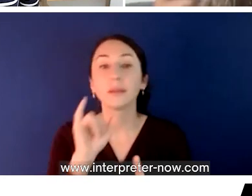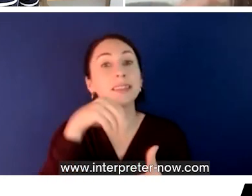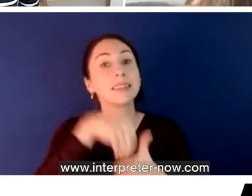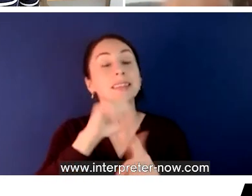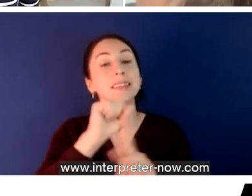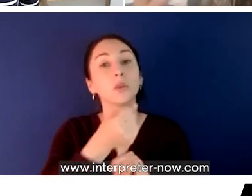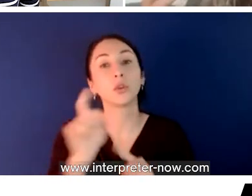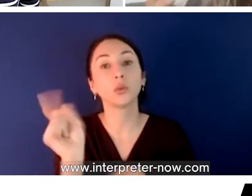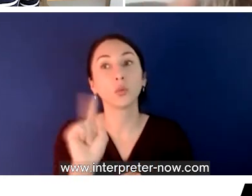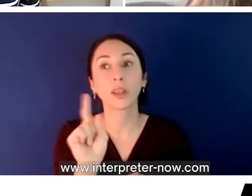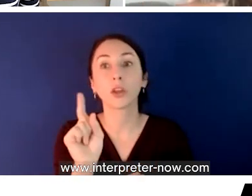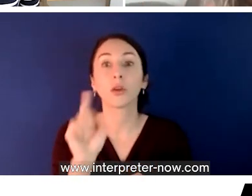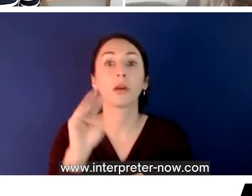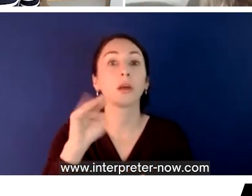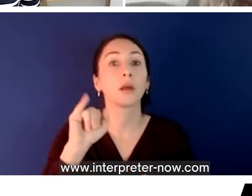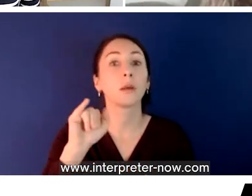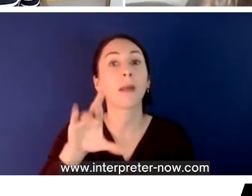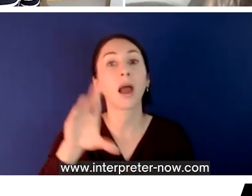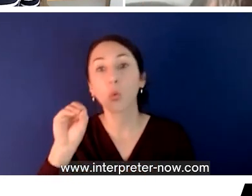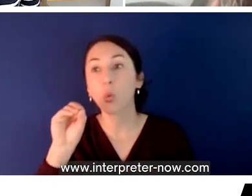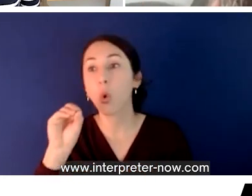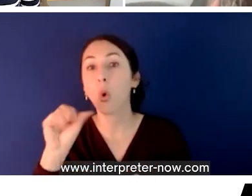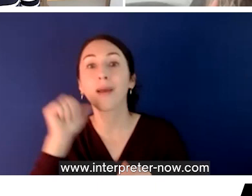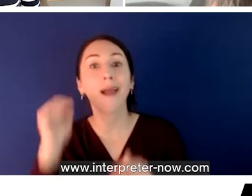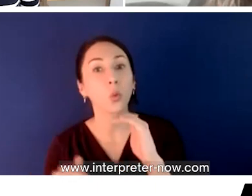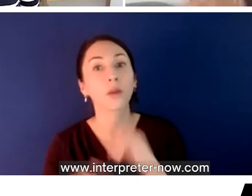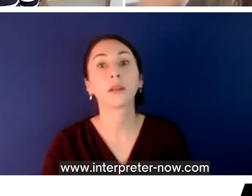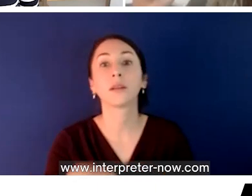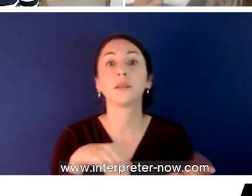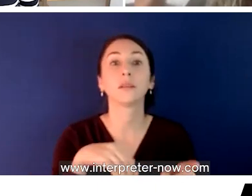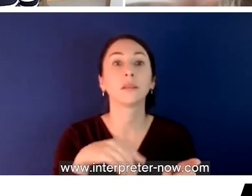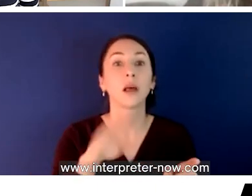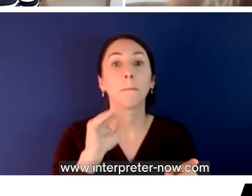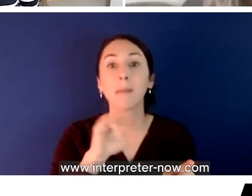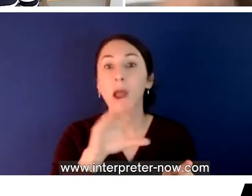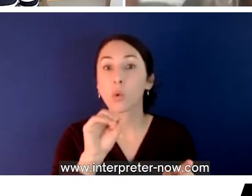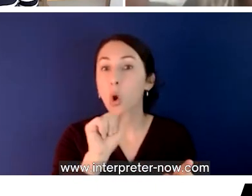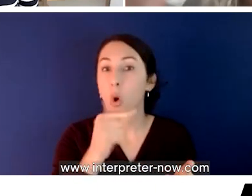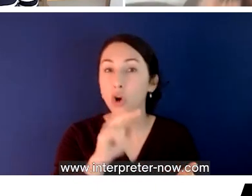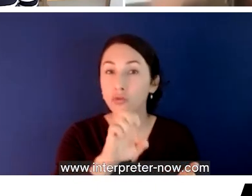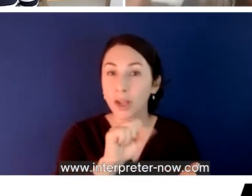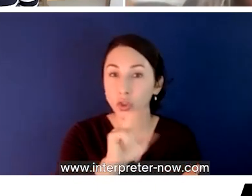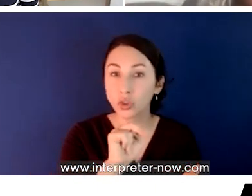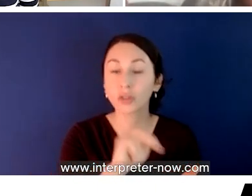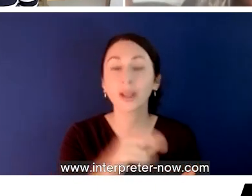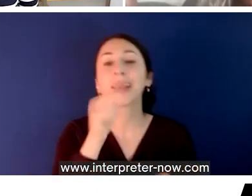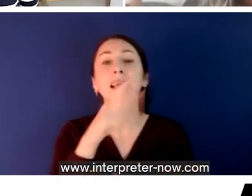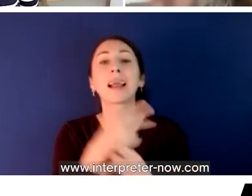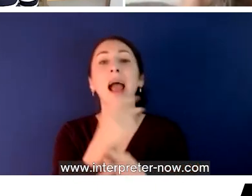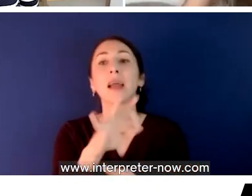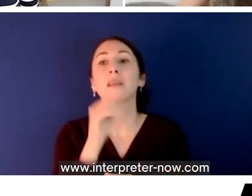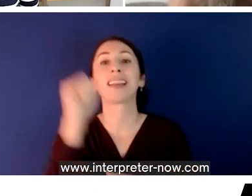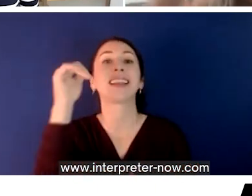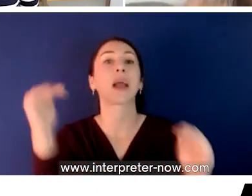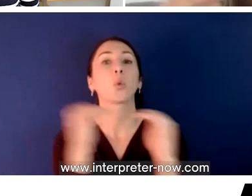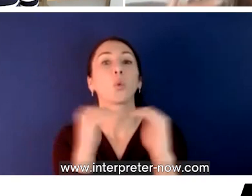well, in situations where there's micro inequities or microaggressions or interpersonal conflict in any way that you want to define